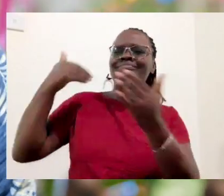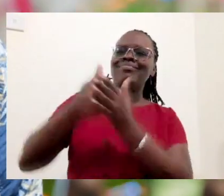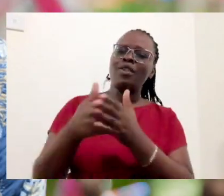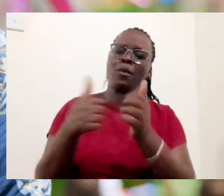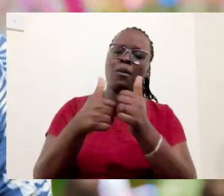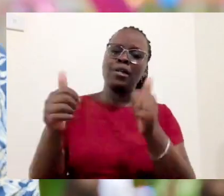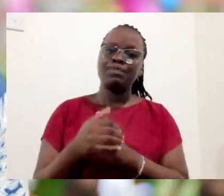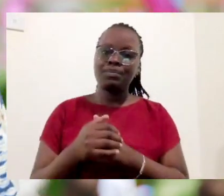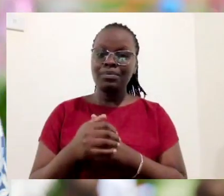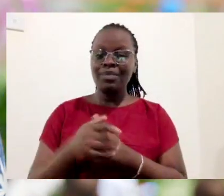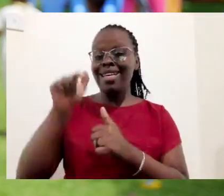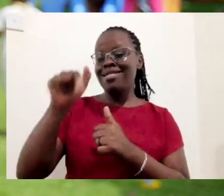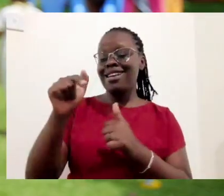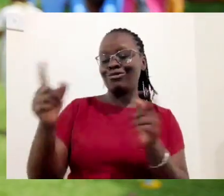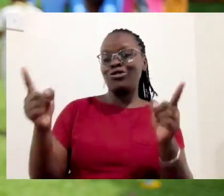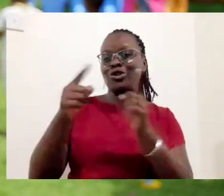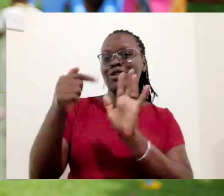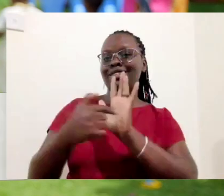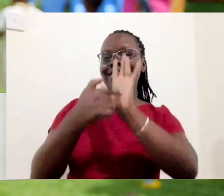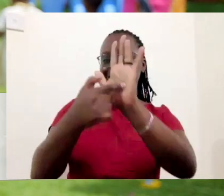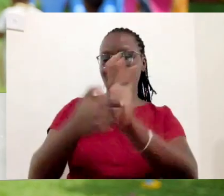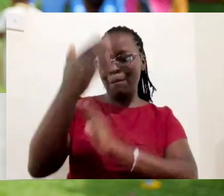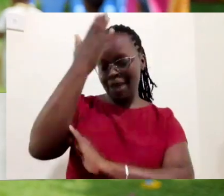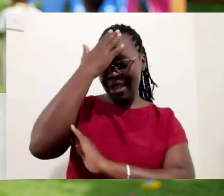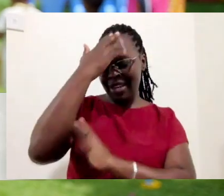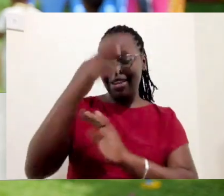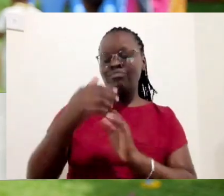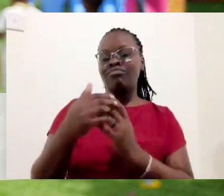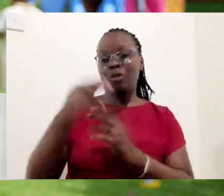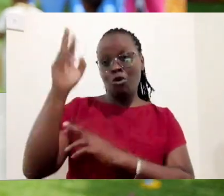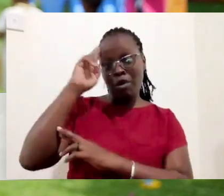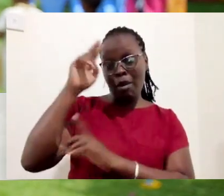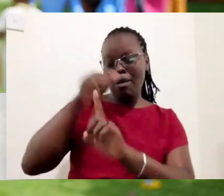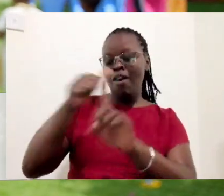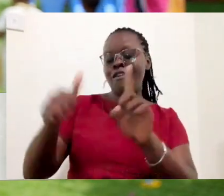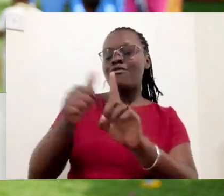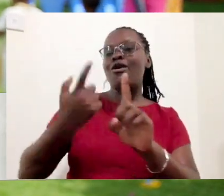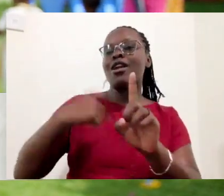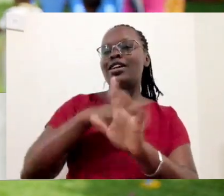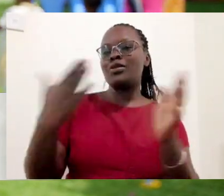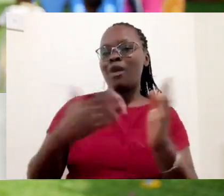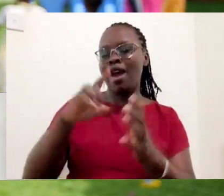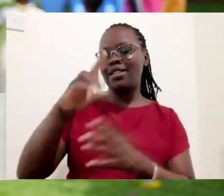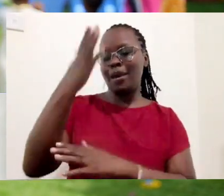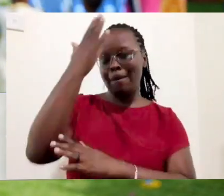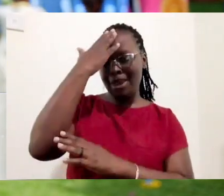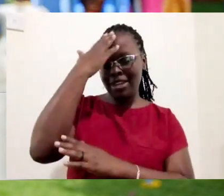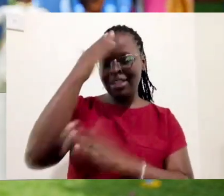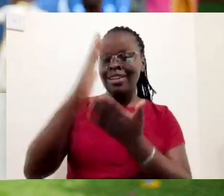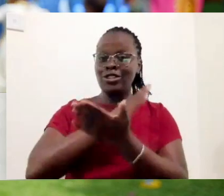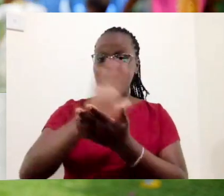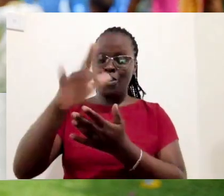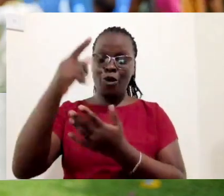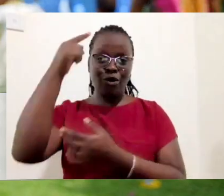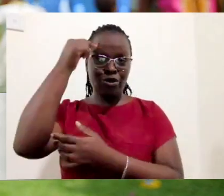their first steps into kindergarten. That's it for this edition of EdTech Mondays Kenya. Remember to follow us on social media using the hashtag